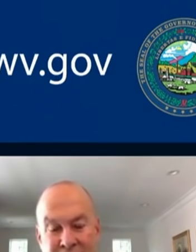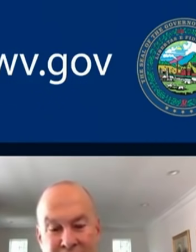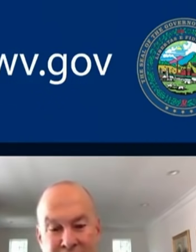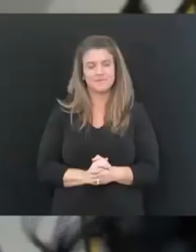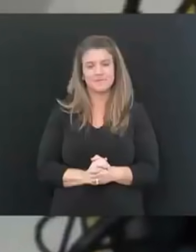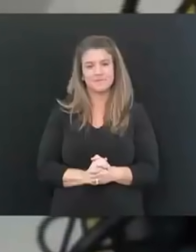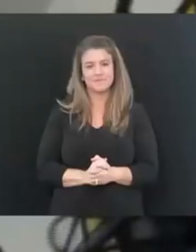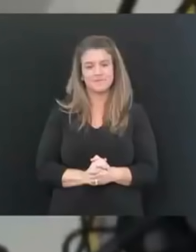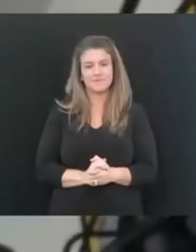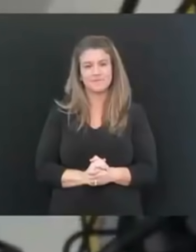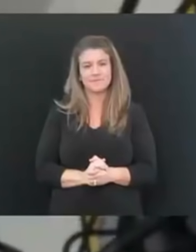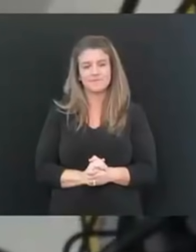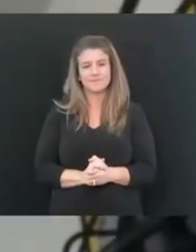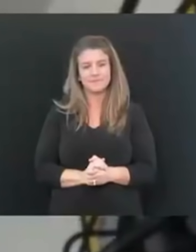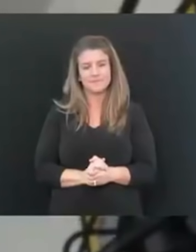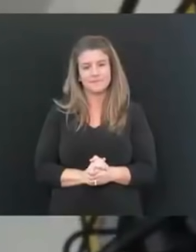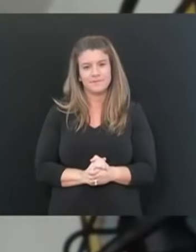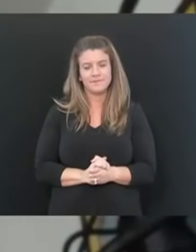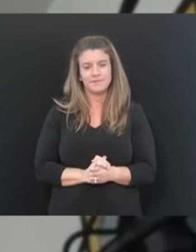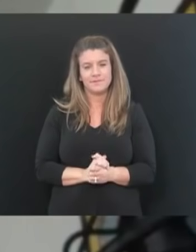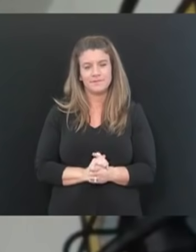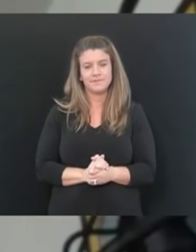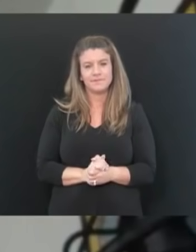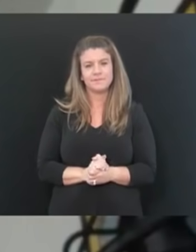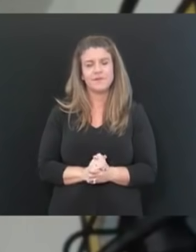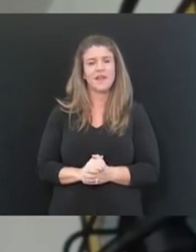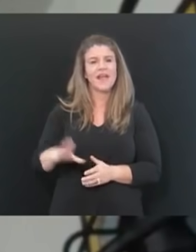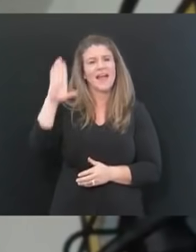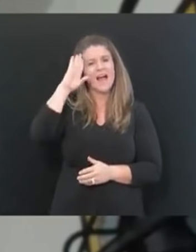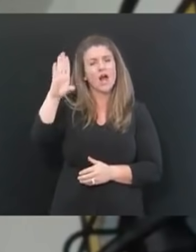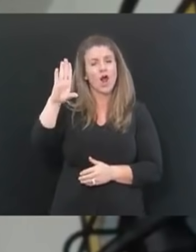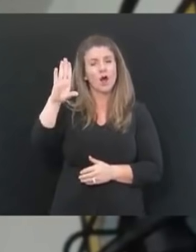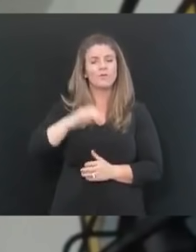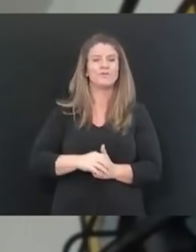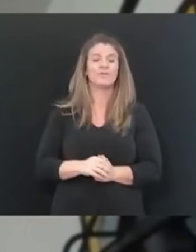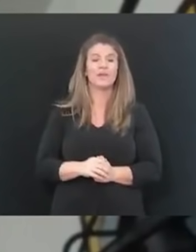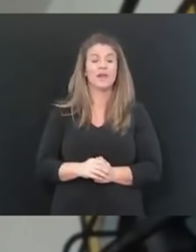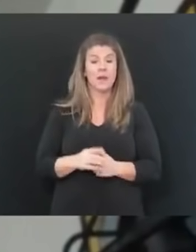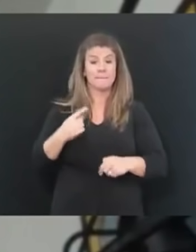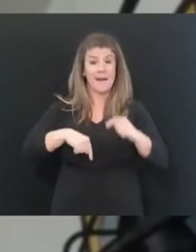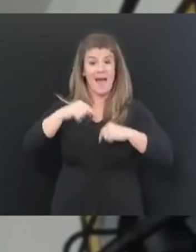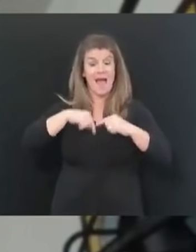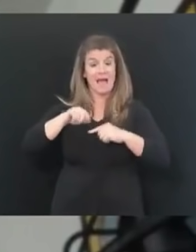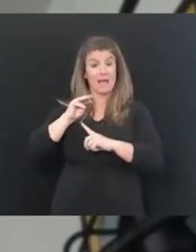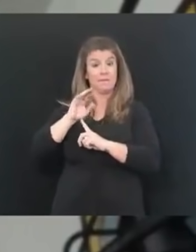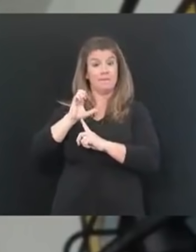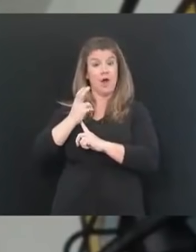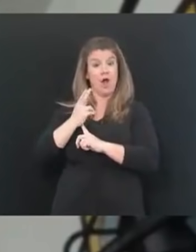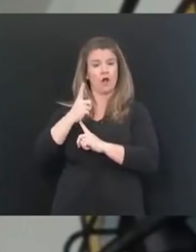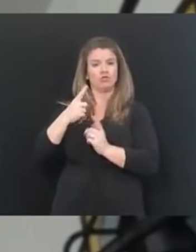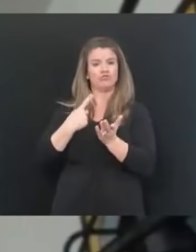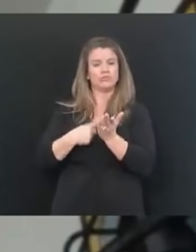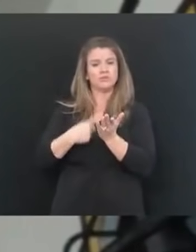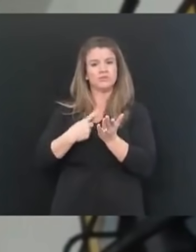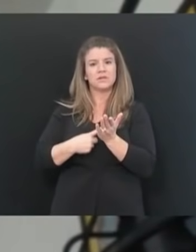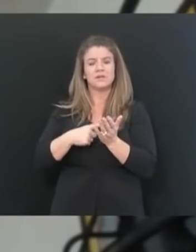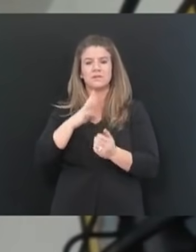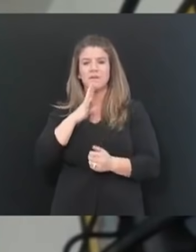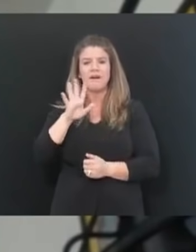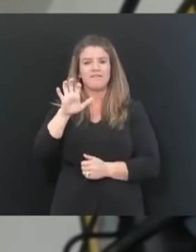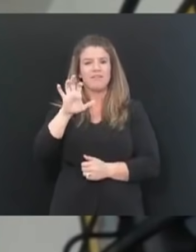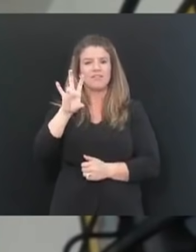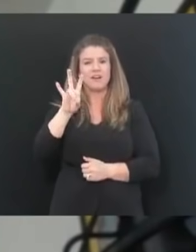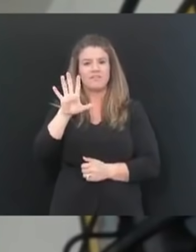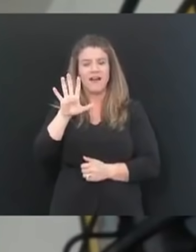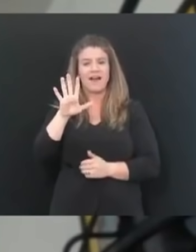Yeah, Steve Adams of Ogden Newspapers here. Back at the end of March, you had talked about a purchase, a